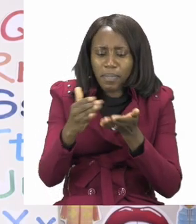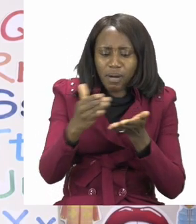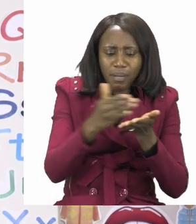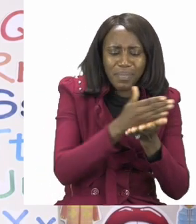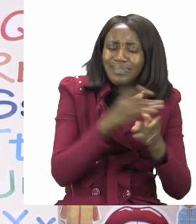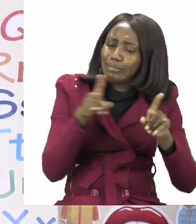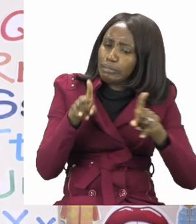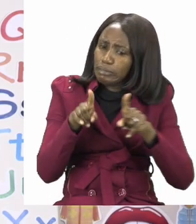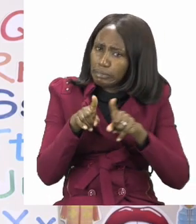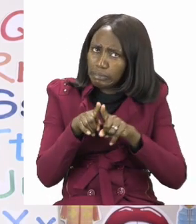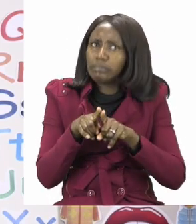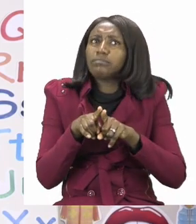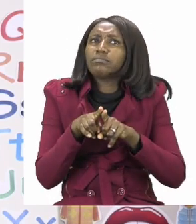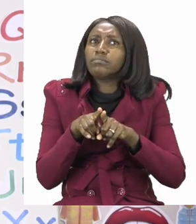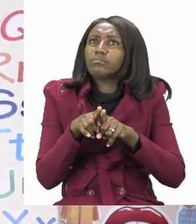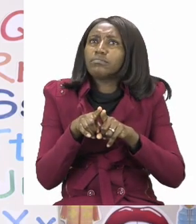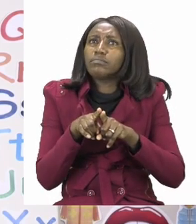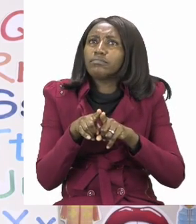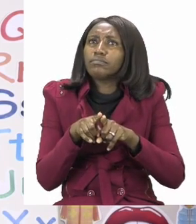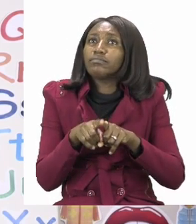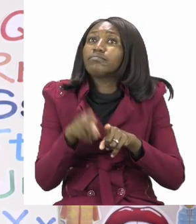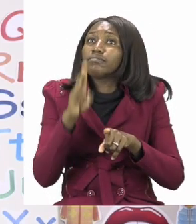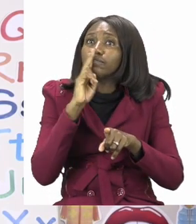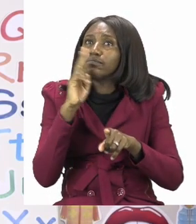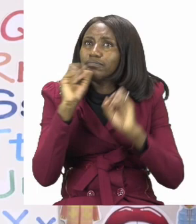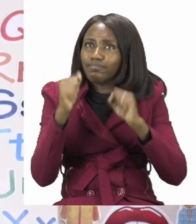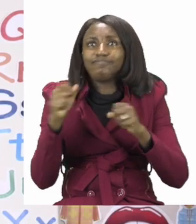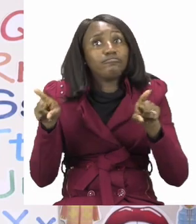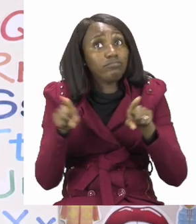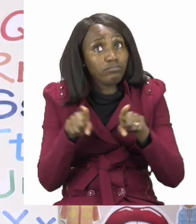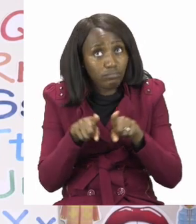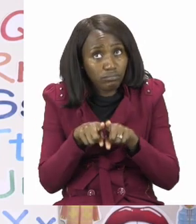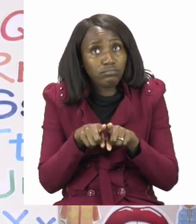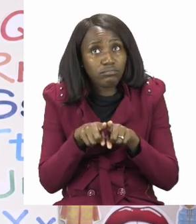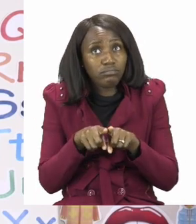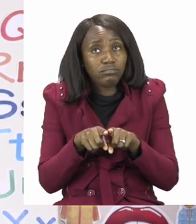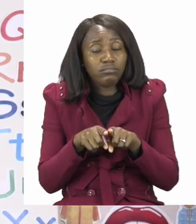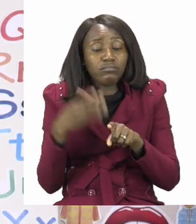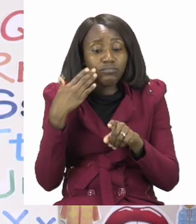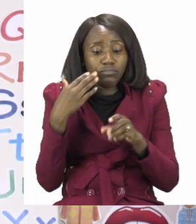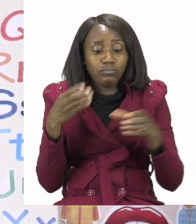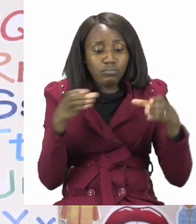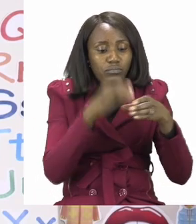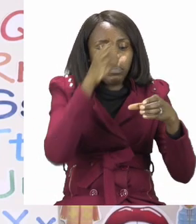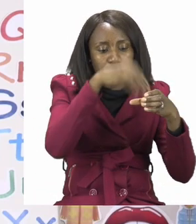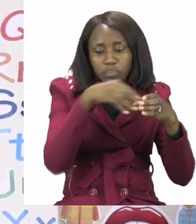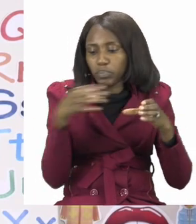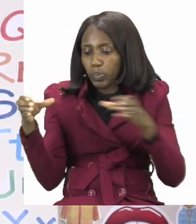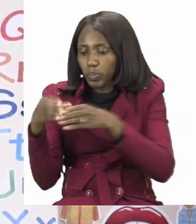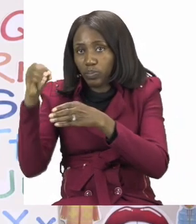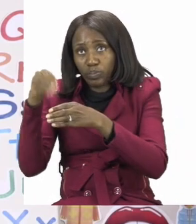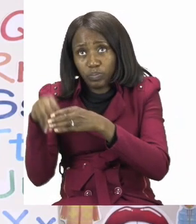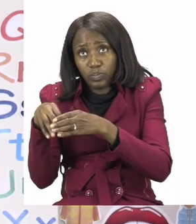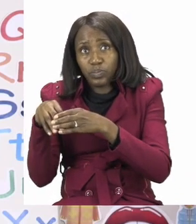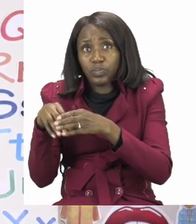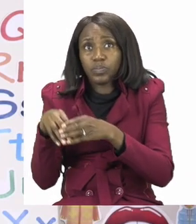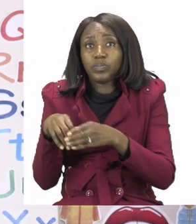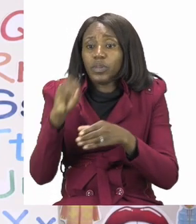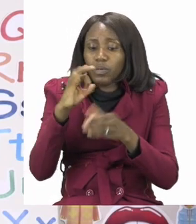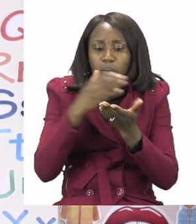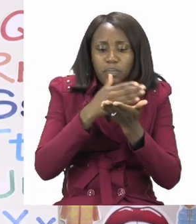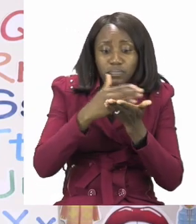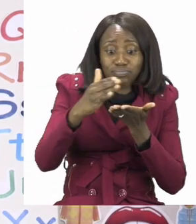They must be the same answer in each circle for you to put in the big circle. And if you're sharing in